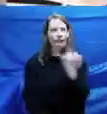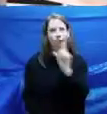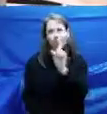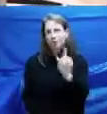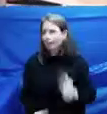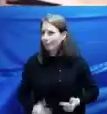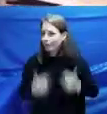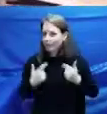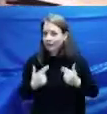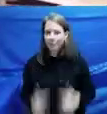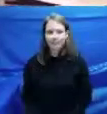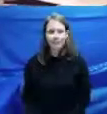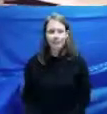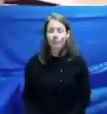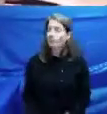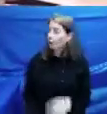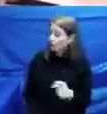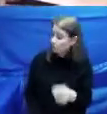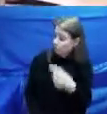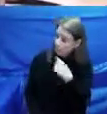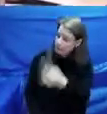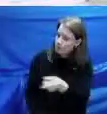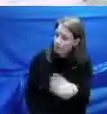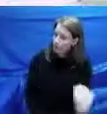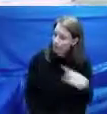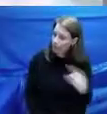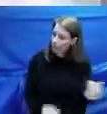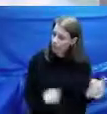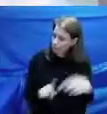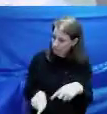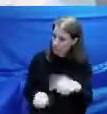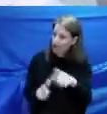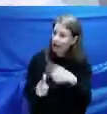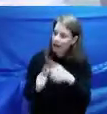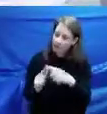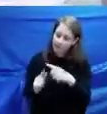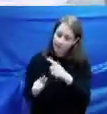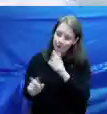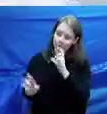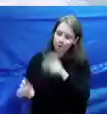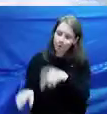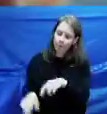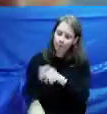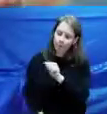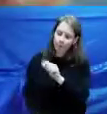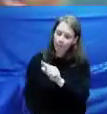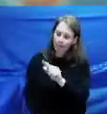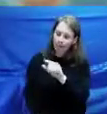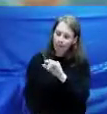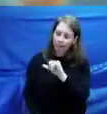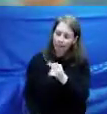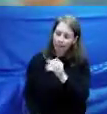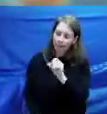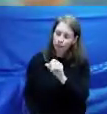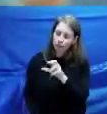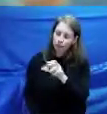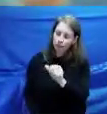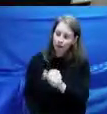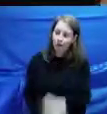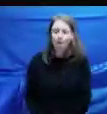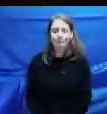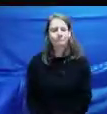come up? And then do that. And then we're going to go to Al Jazeera for our first live meeting. These are hearings